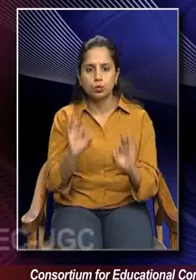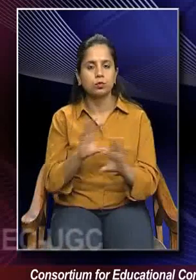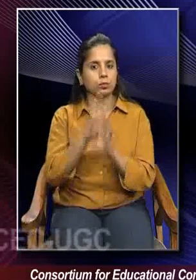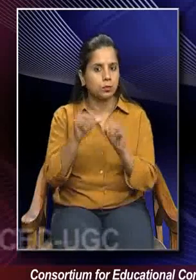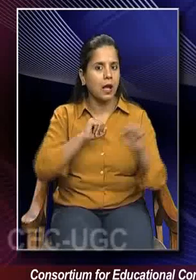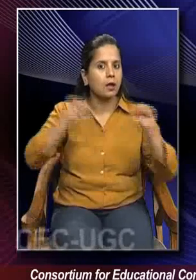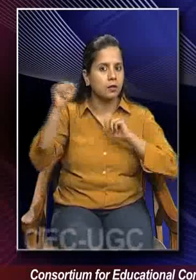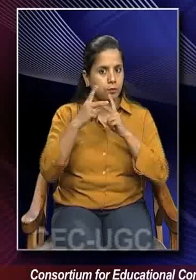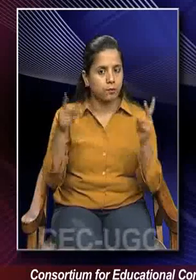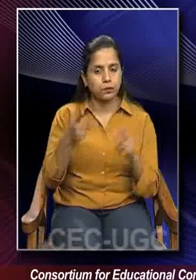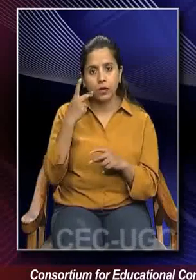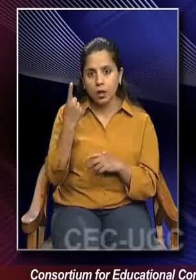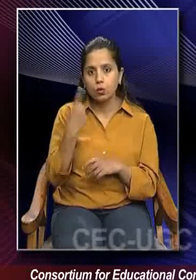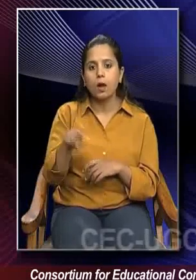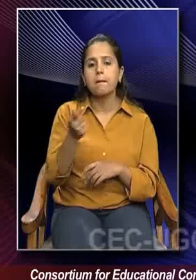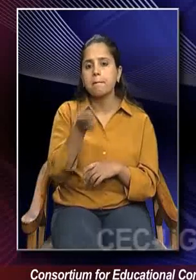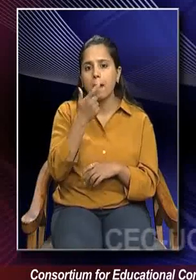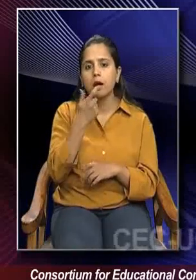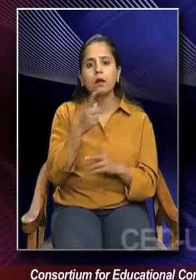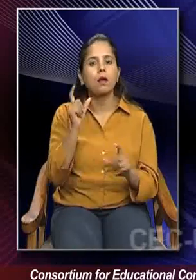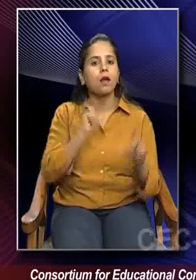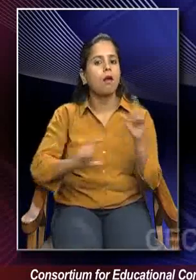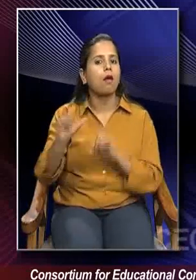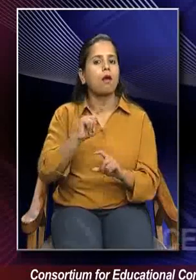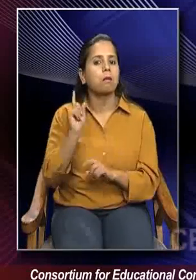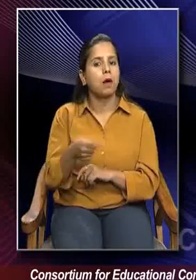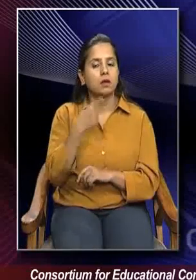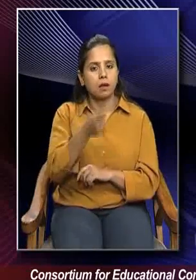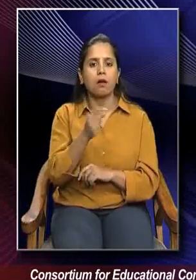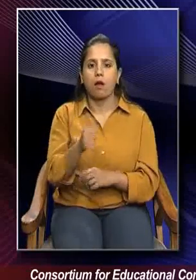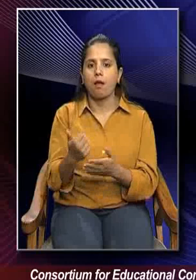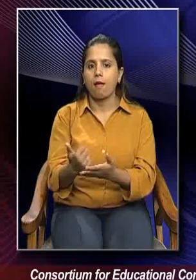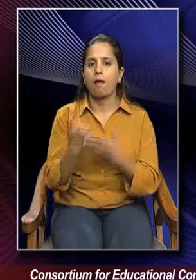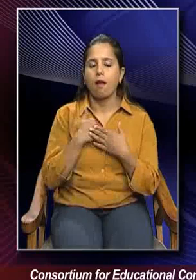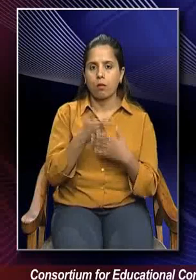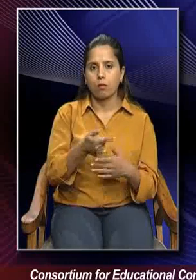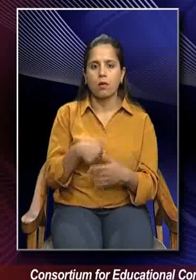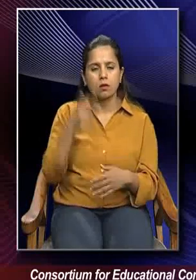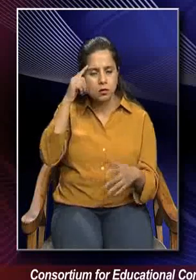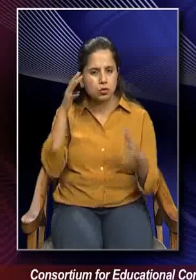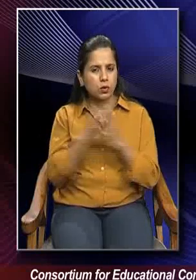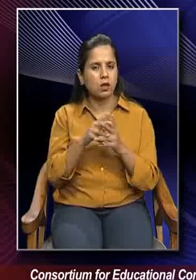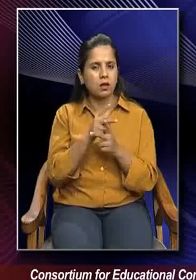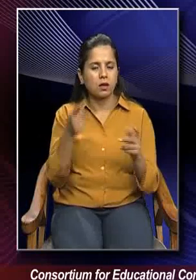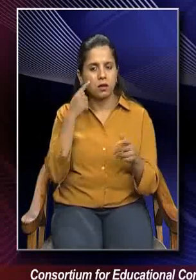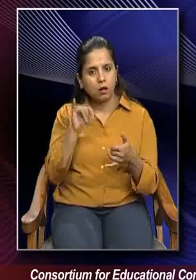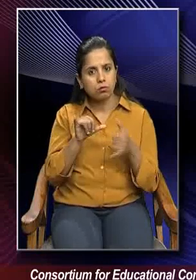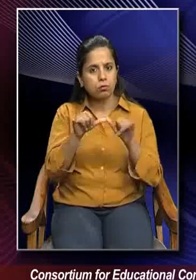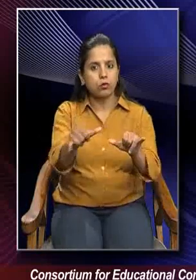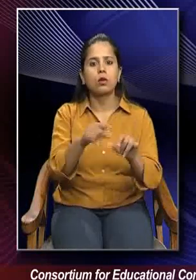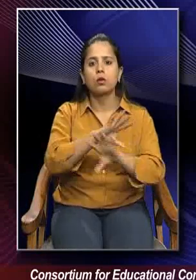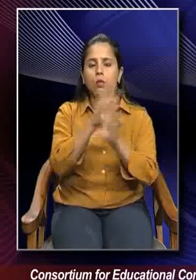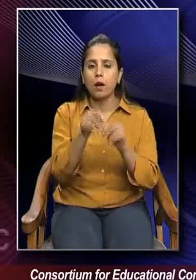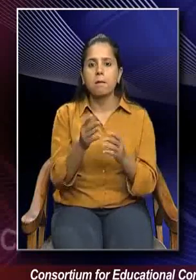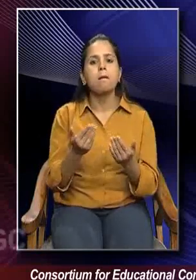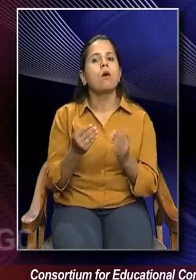the appropriate medical care can help mitigate these effects and